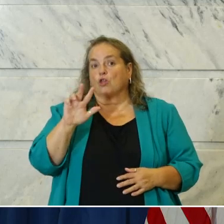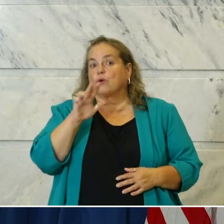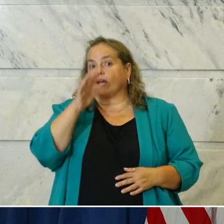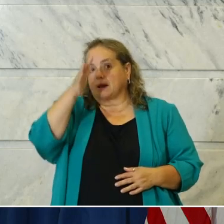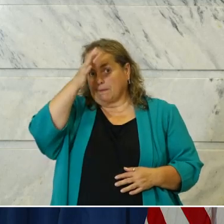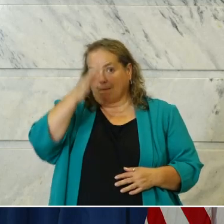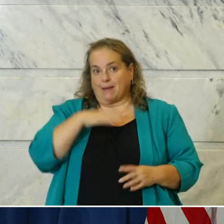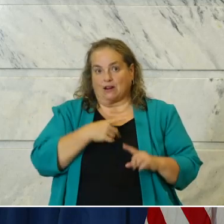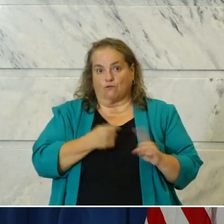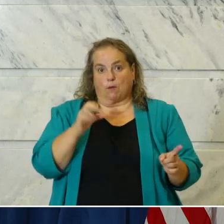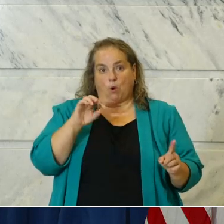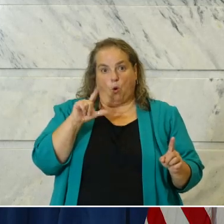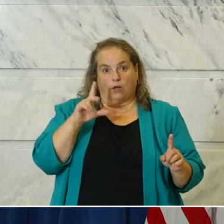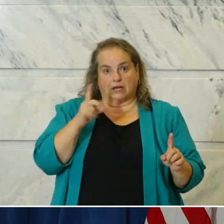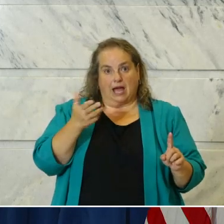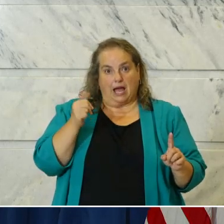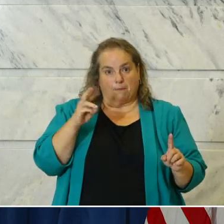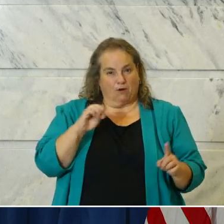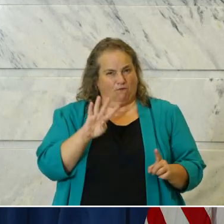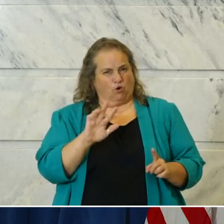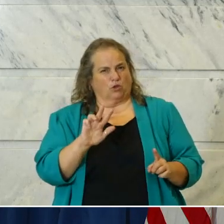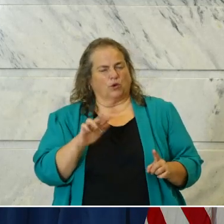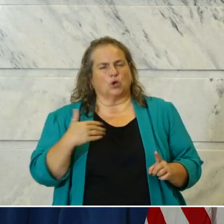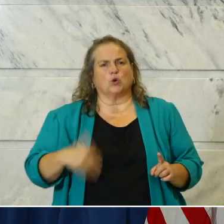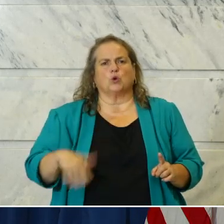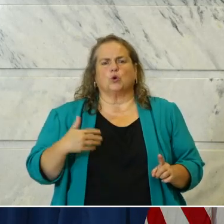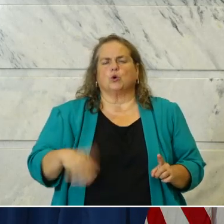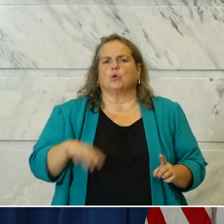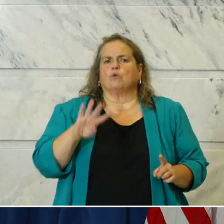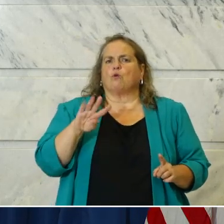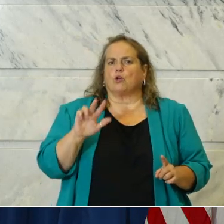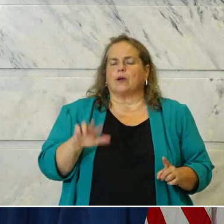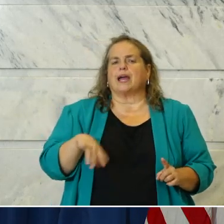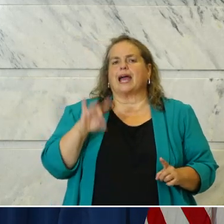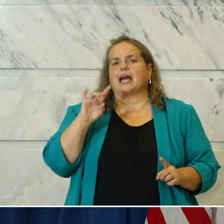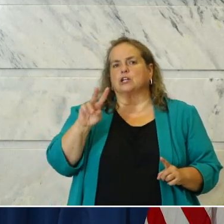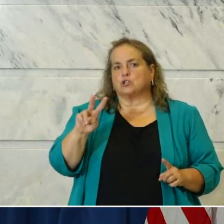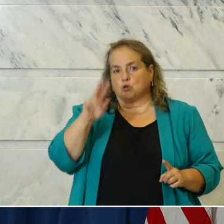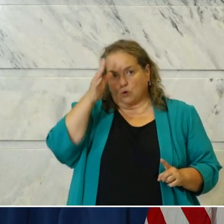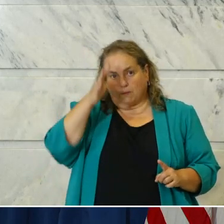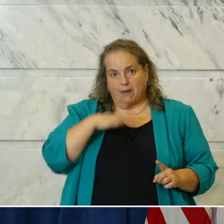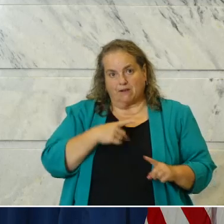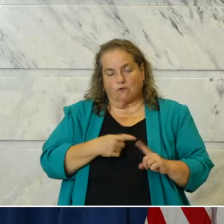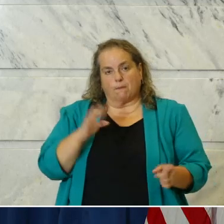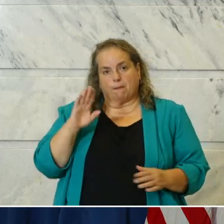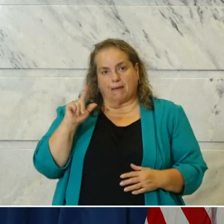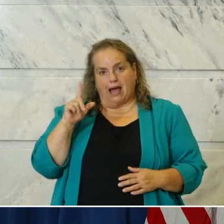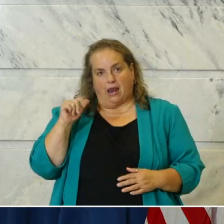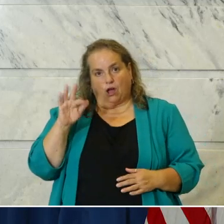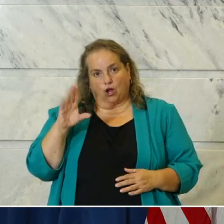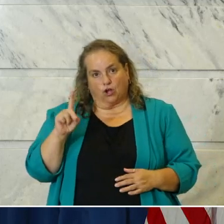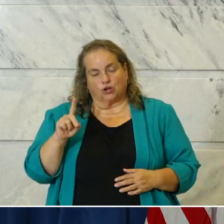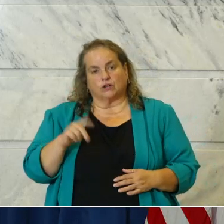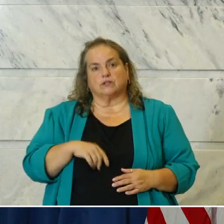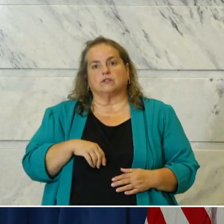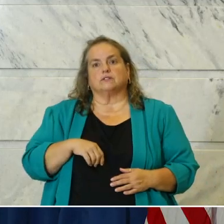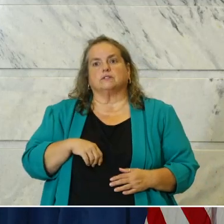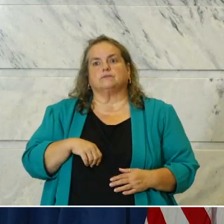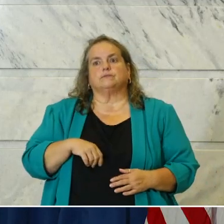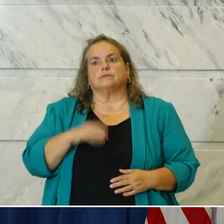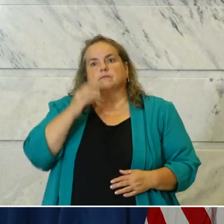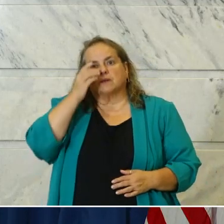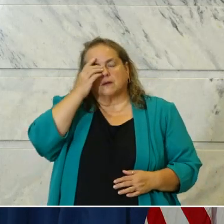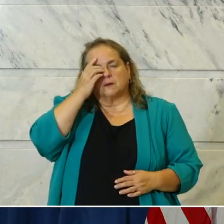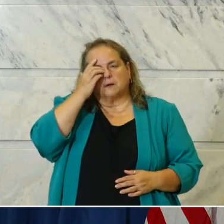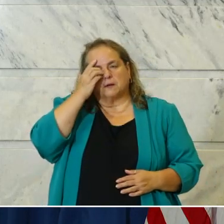43-year-old man from Oldham, 43, ooh, and an 82-year-old man from Ballard. And when you see a loss